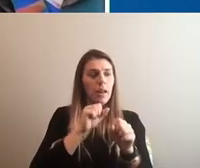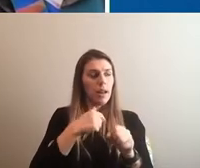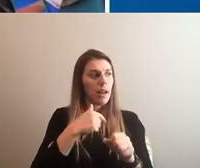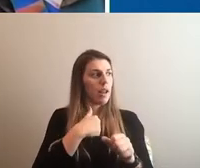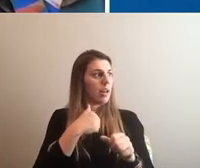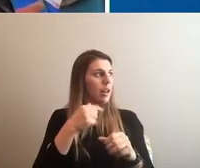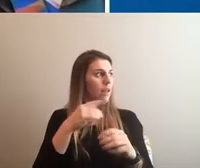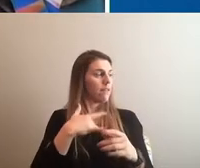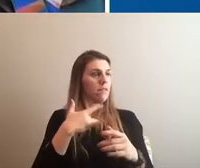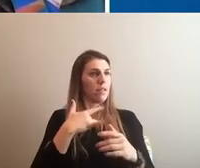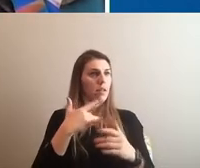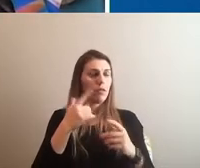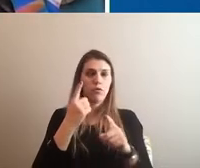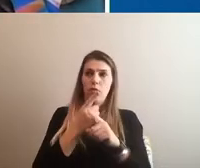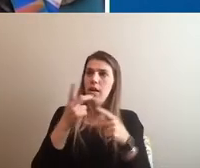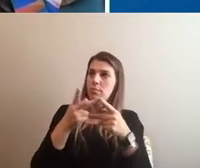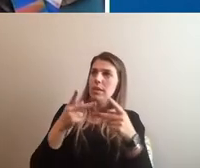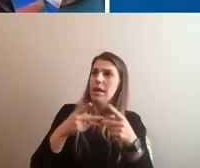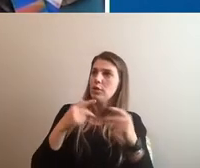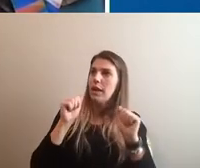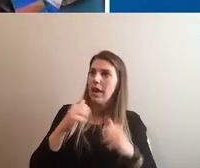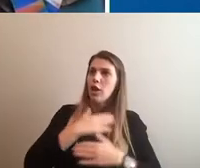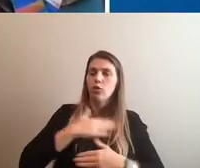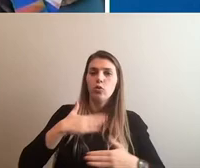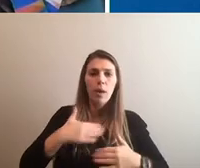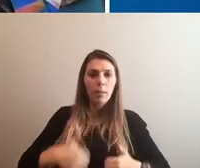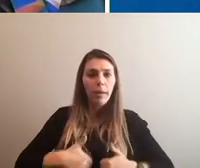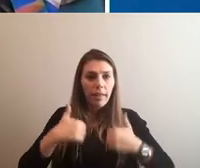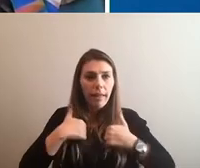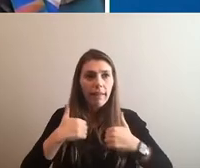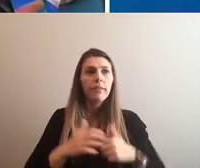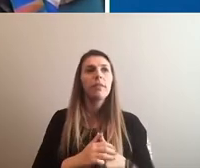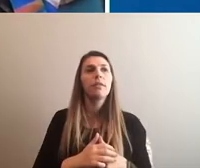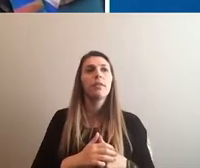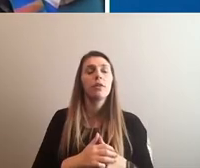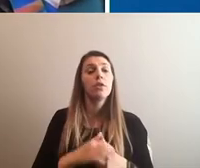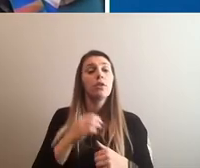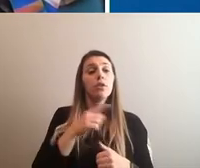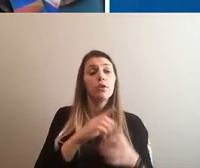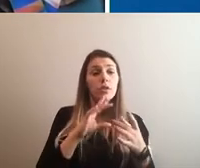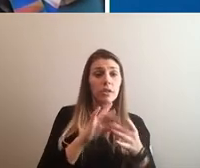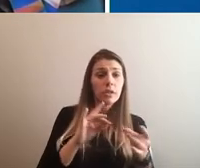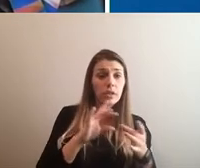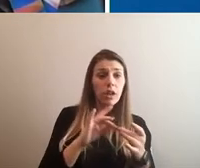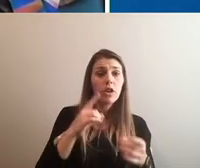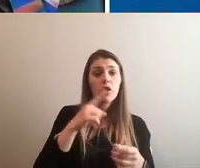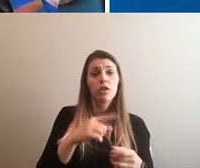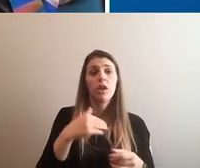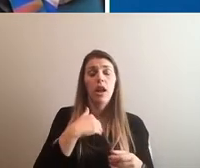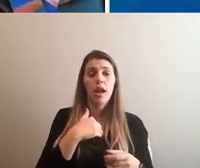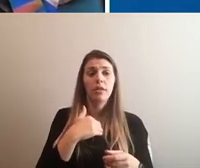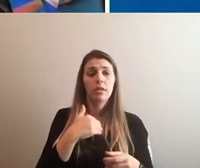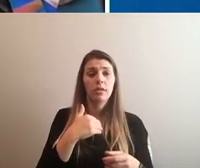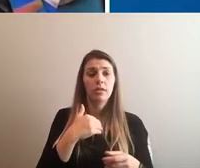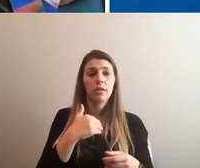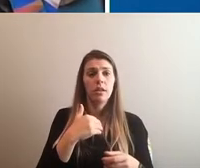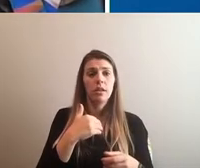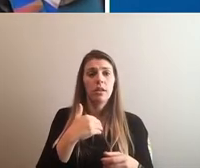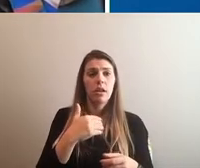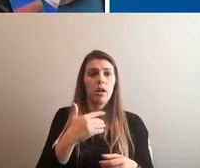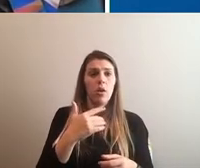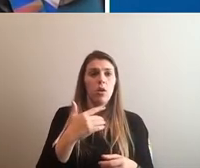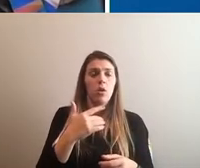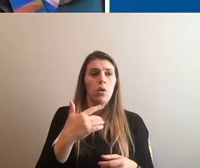know, place where she can enjoy her life. Now, she says that she's got heart. She has also